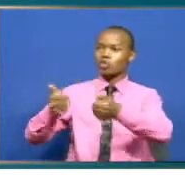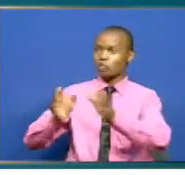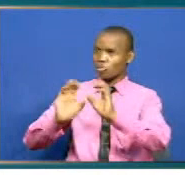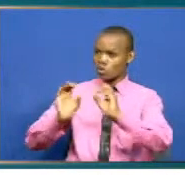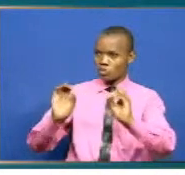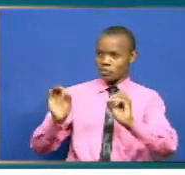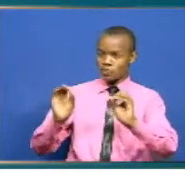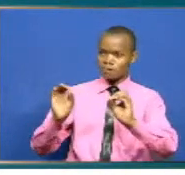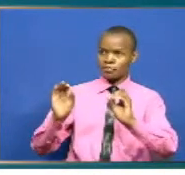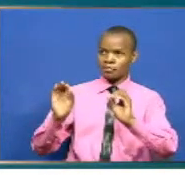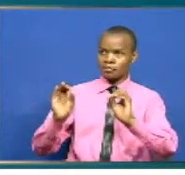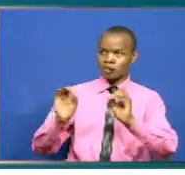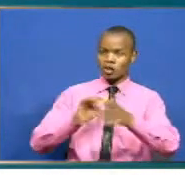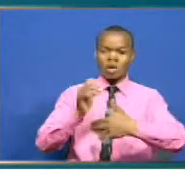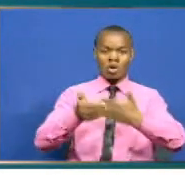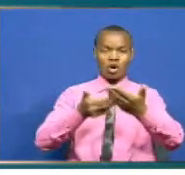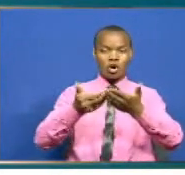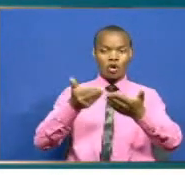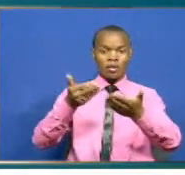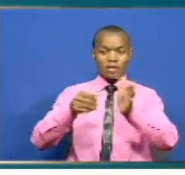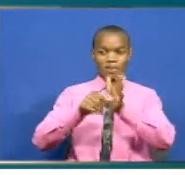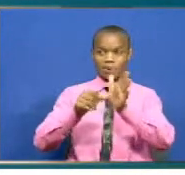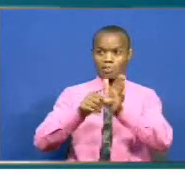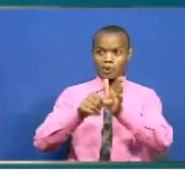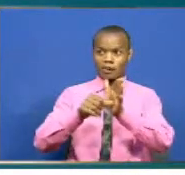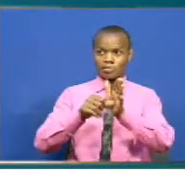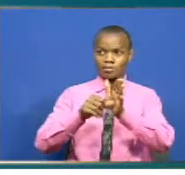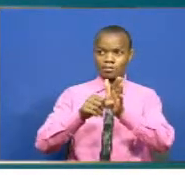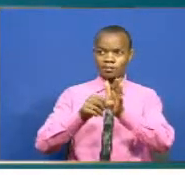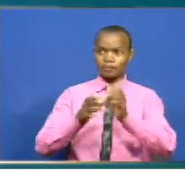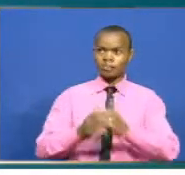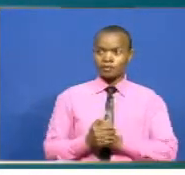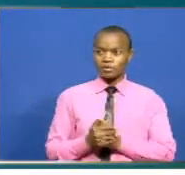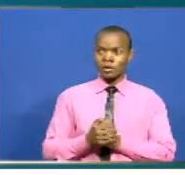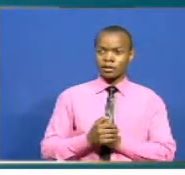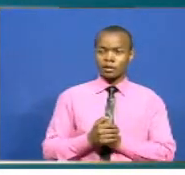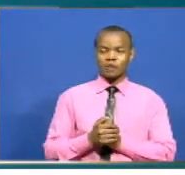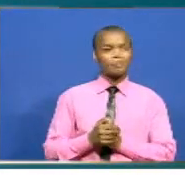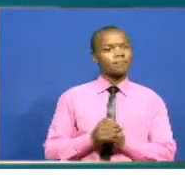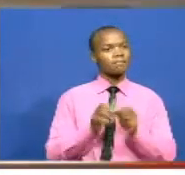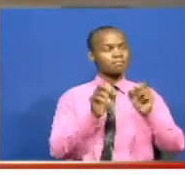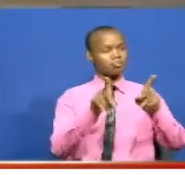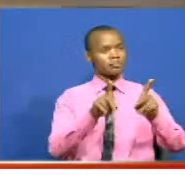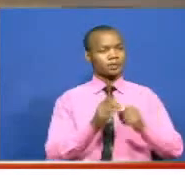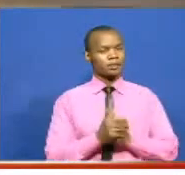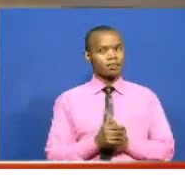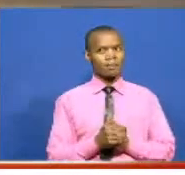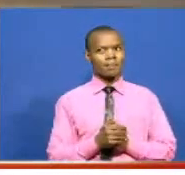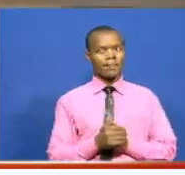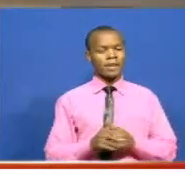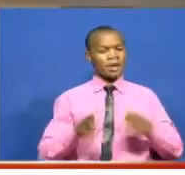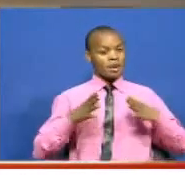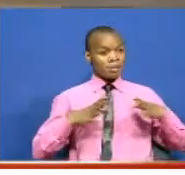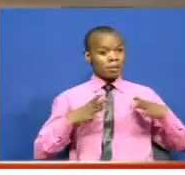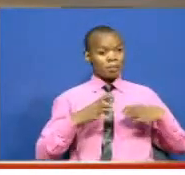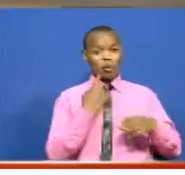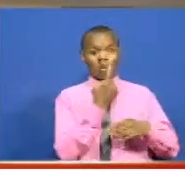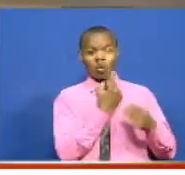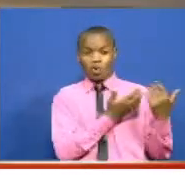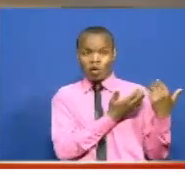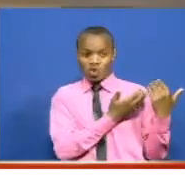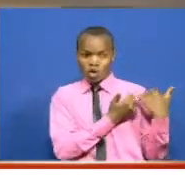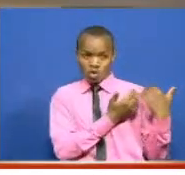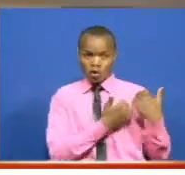not resolve all matters at one go. Mm-hmm, mm-hmm. That's where I think. All right, so those who believe, those who are hopeful that this